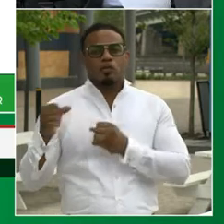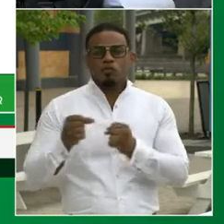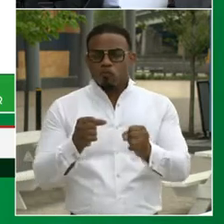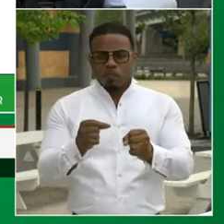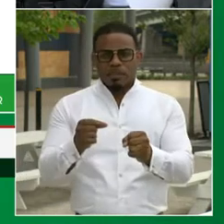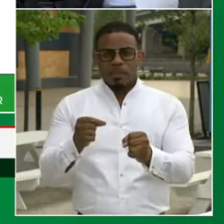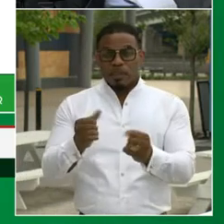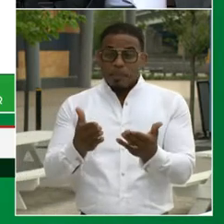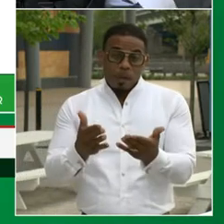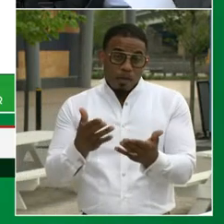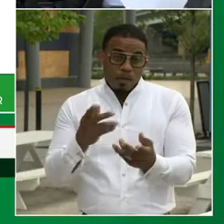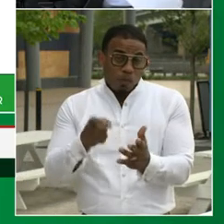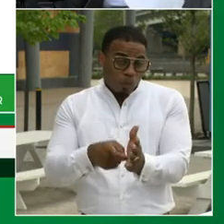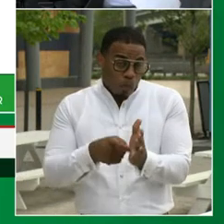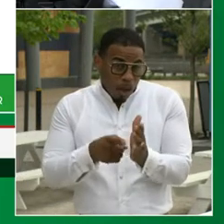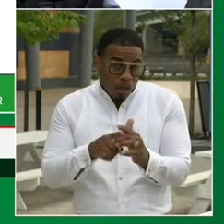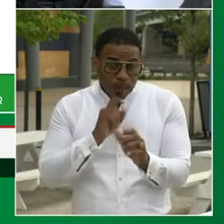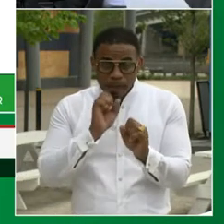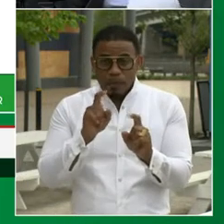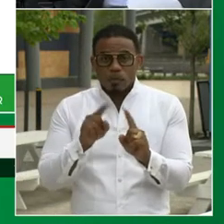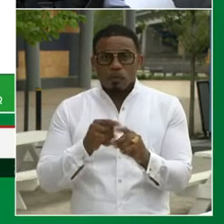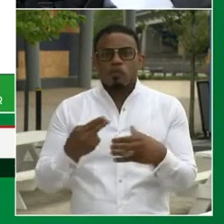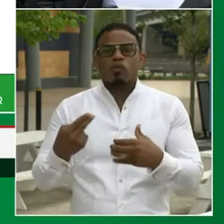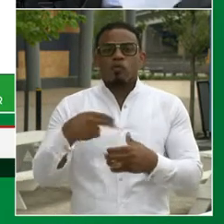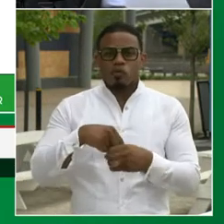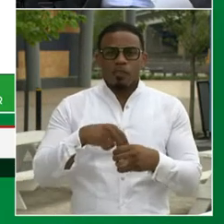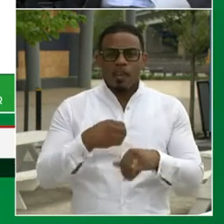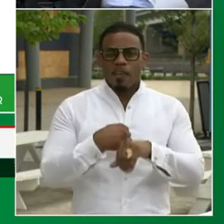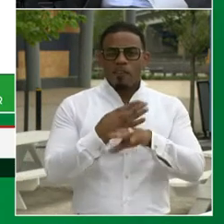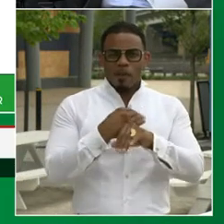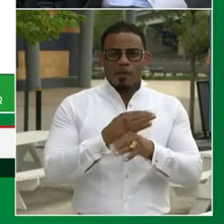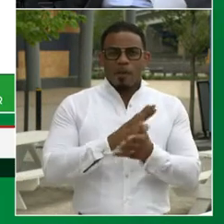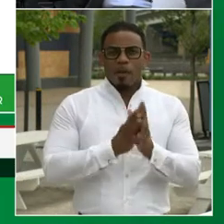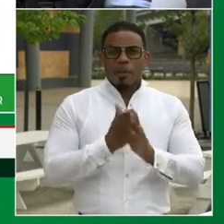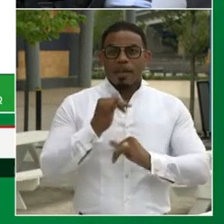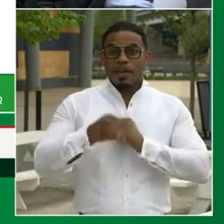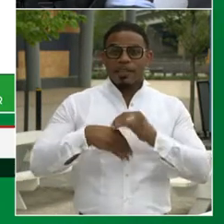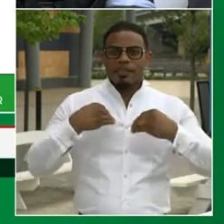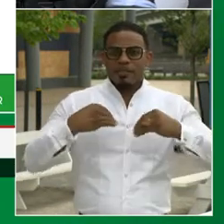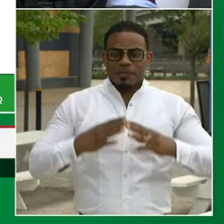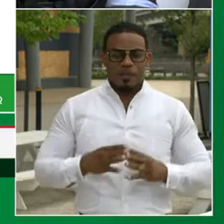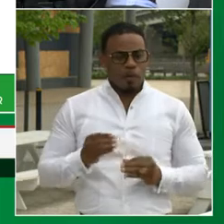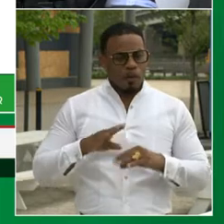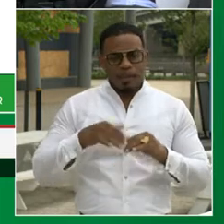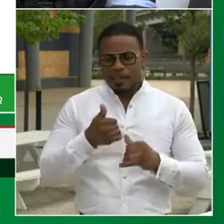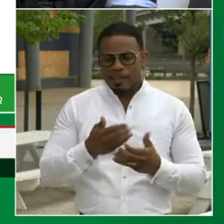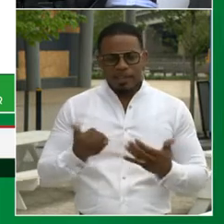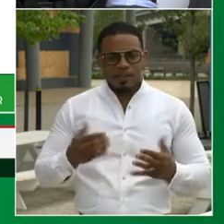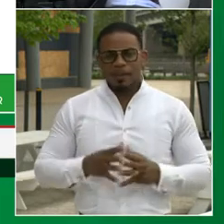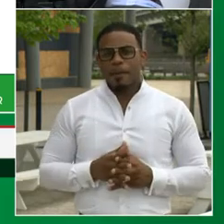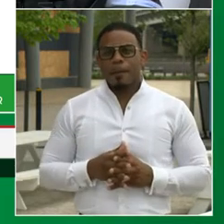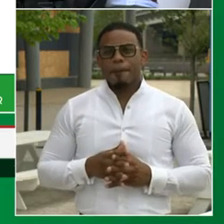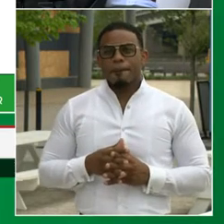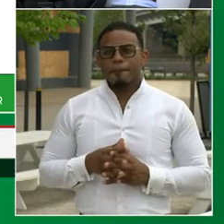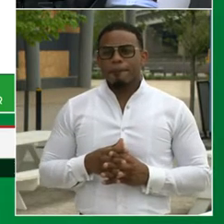strategy that they might require to be able to join us or to become international ready, more than anything else.